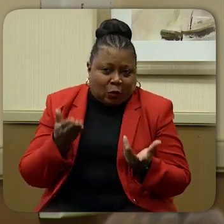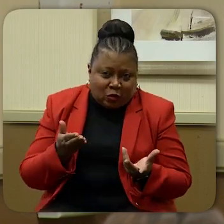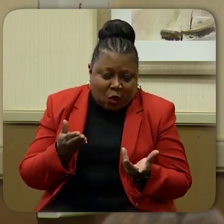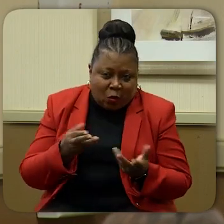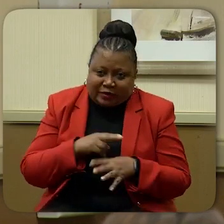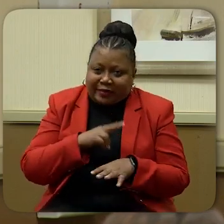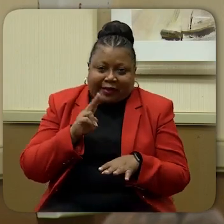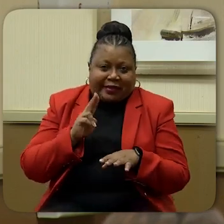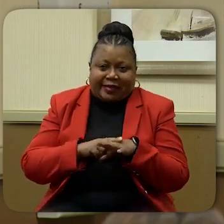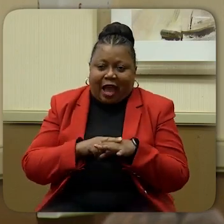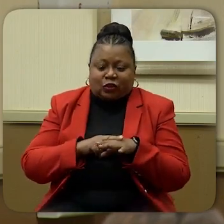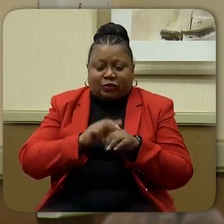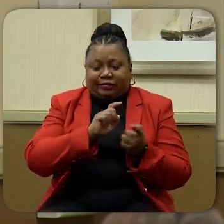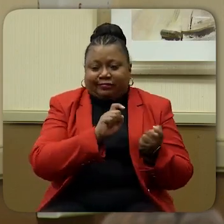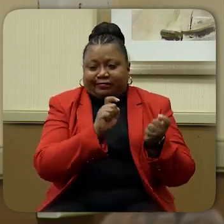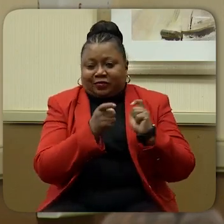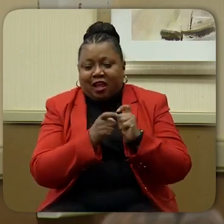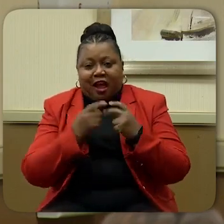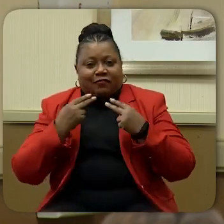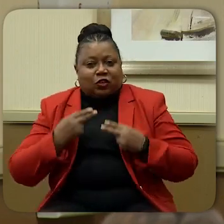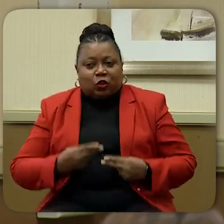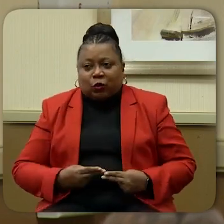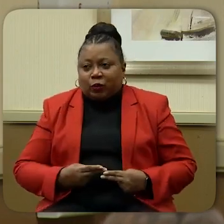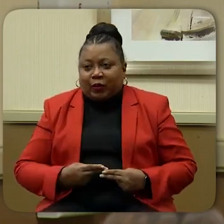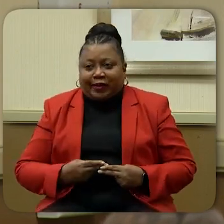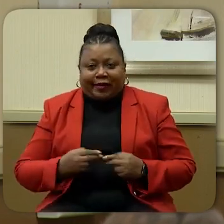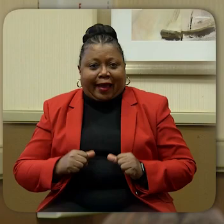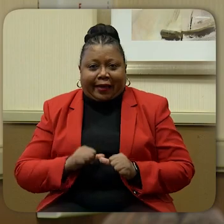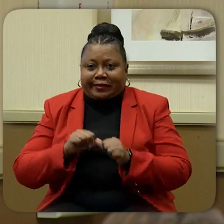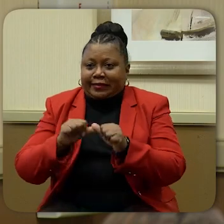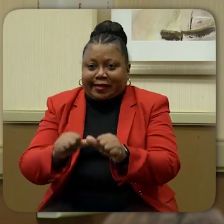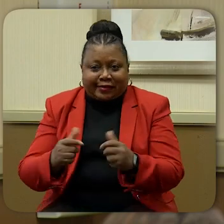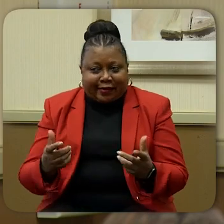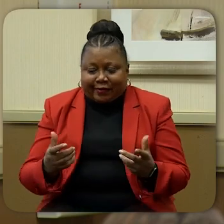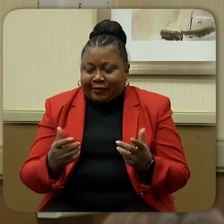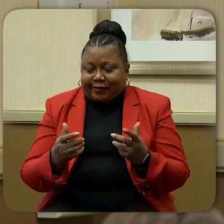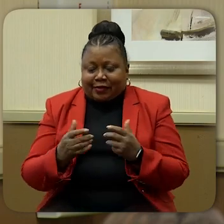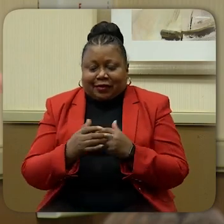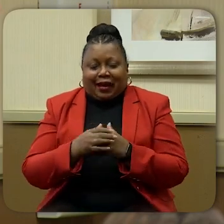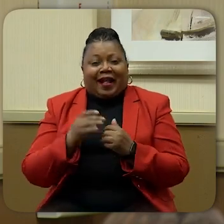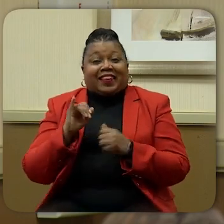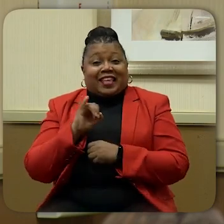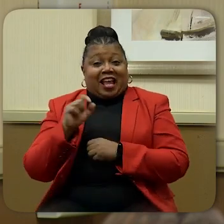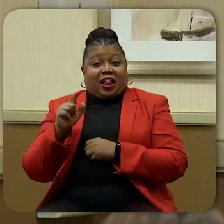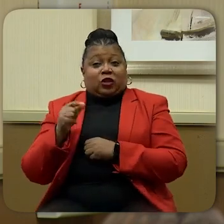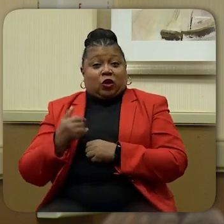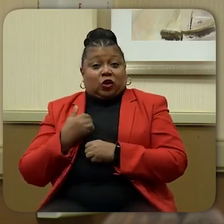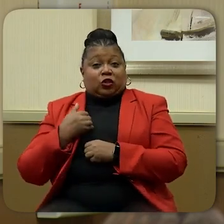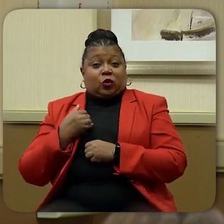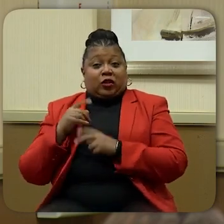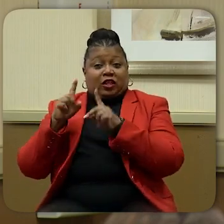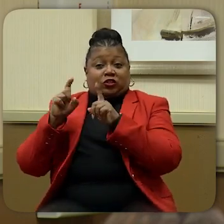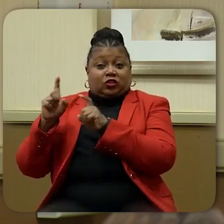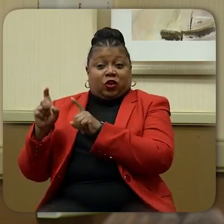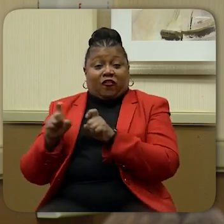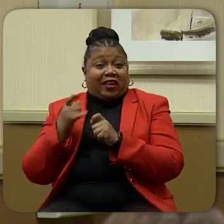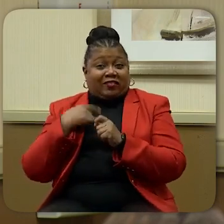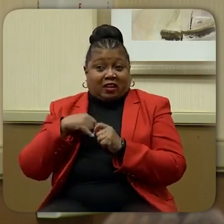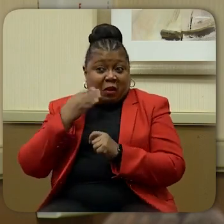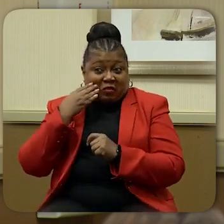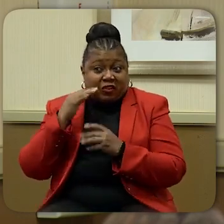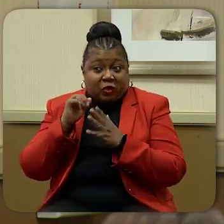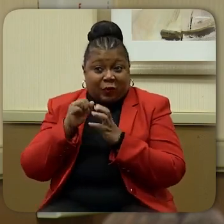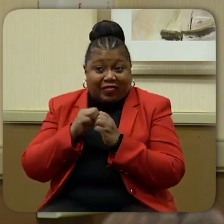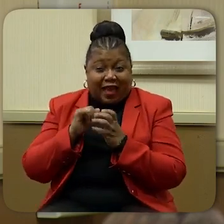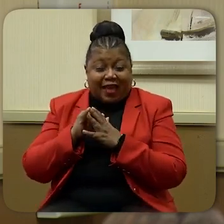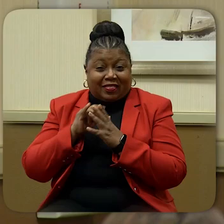just a natural variation of human existence. The Illinois Youth Survey, if anyone's familiar